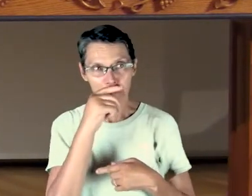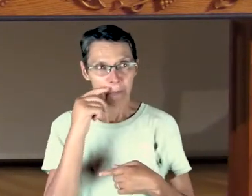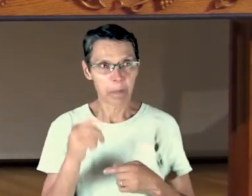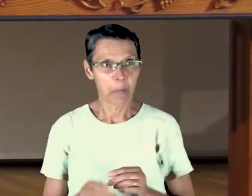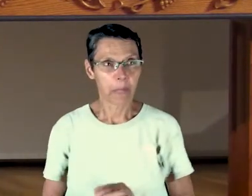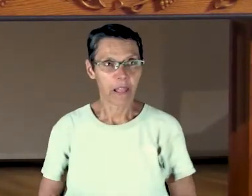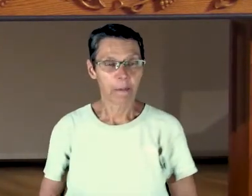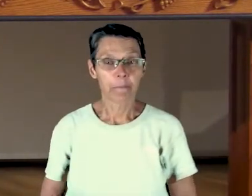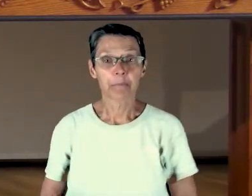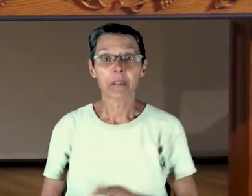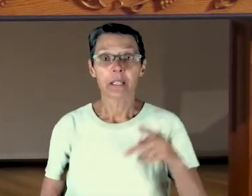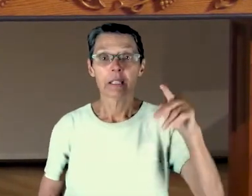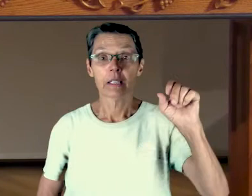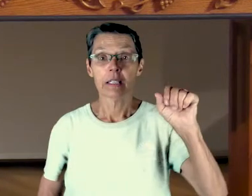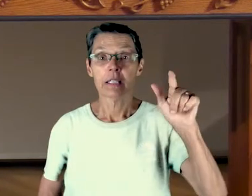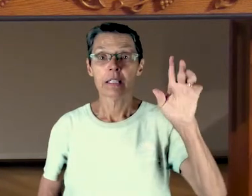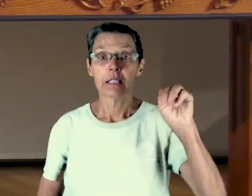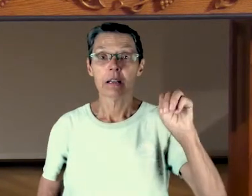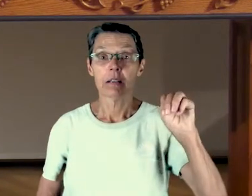The 23rd Psalm.